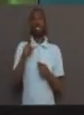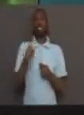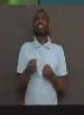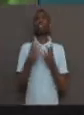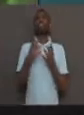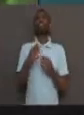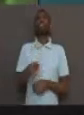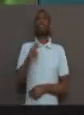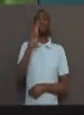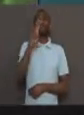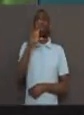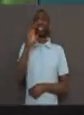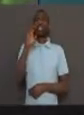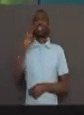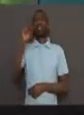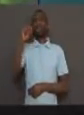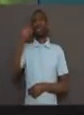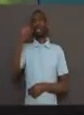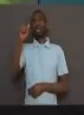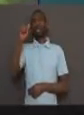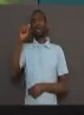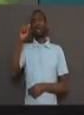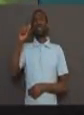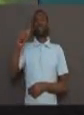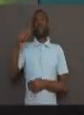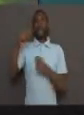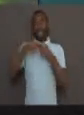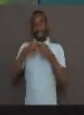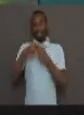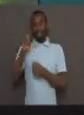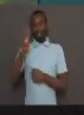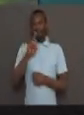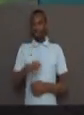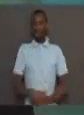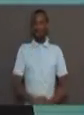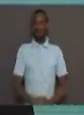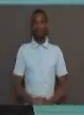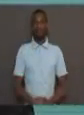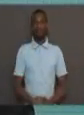around 200 mega electron volts.